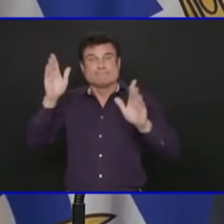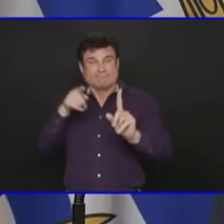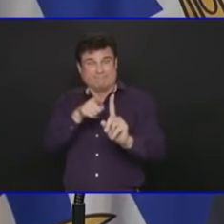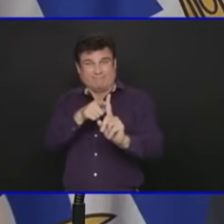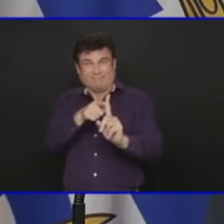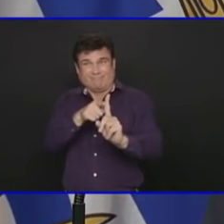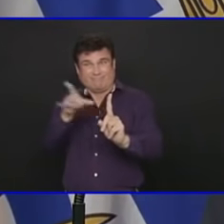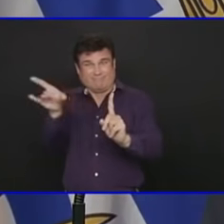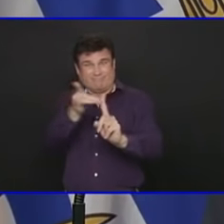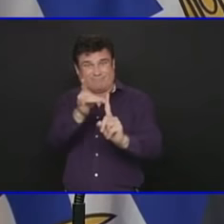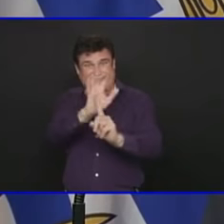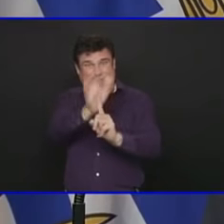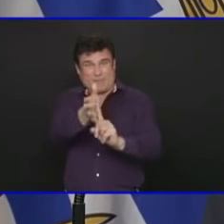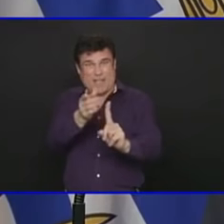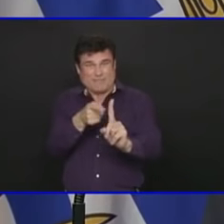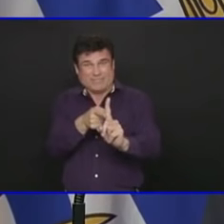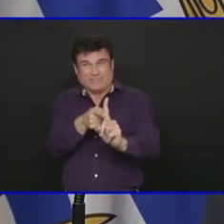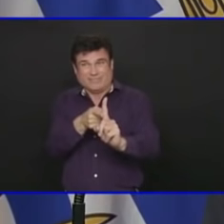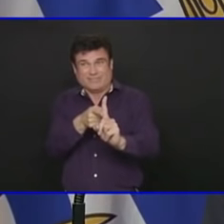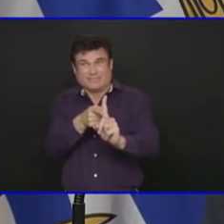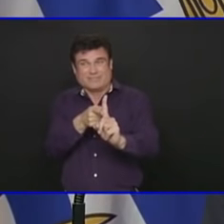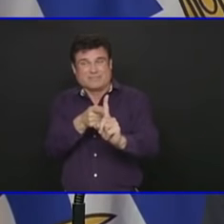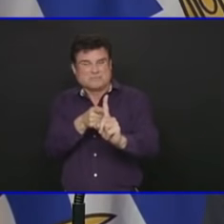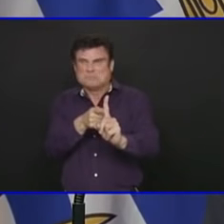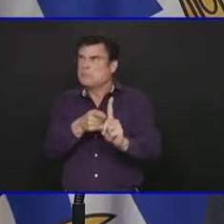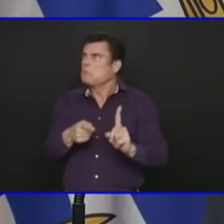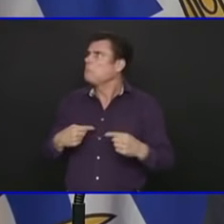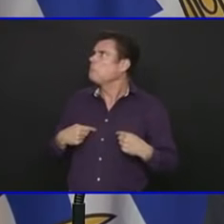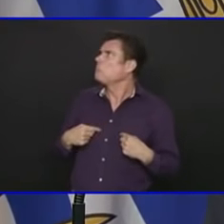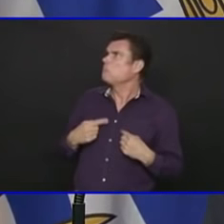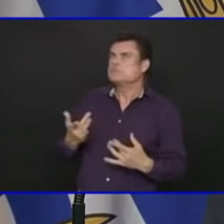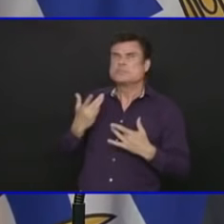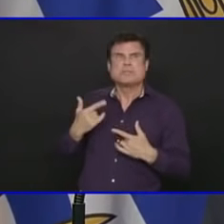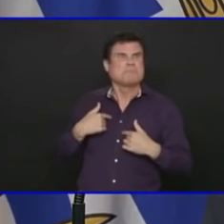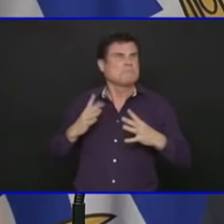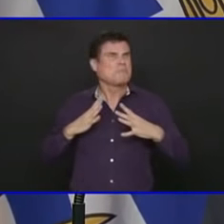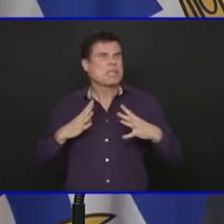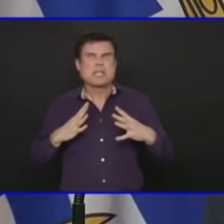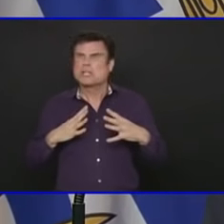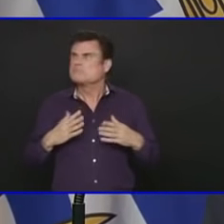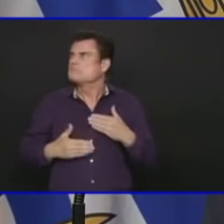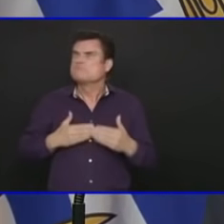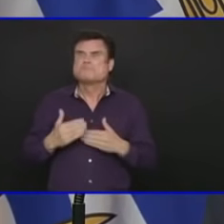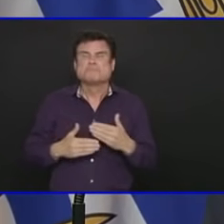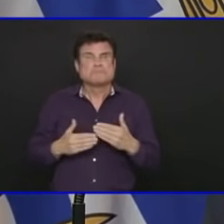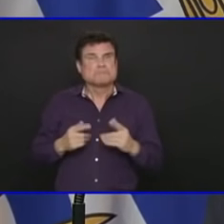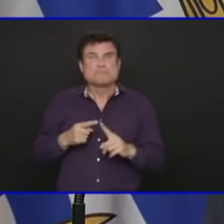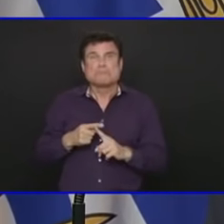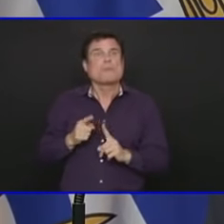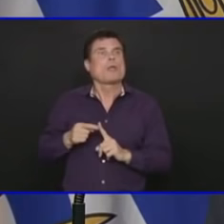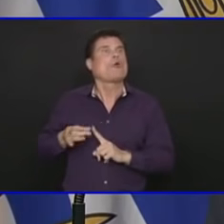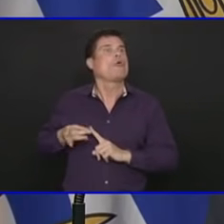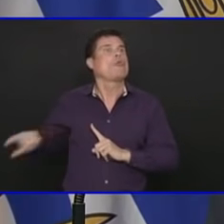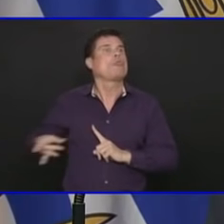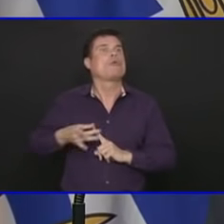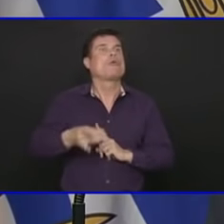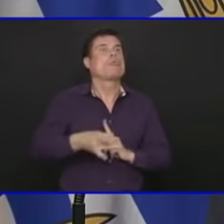to work and that we can enjoy the summer together. Next question is from Tanya Fletcher,